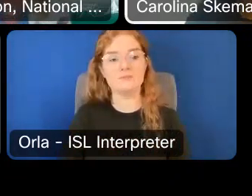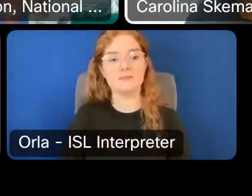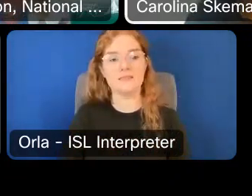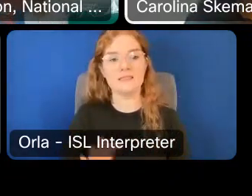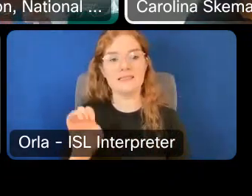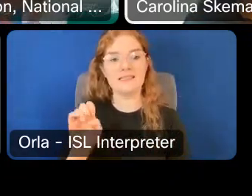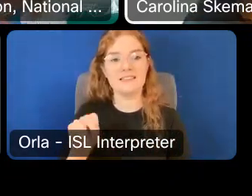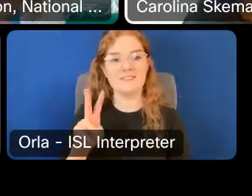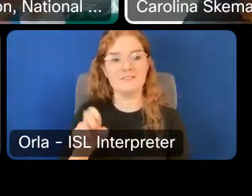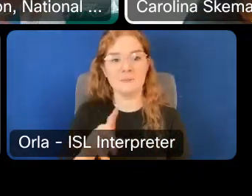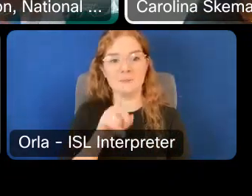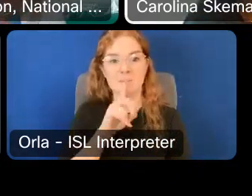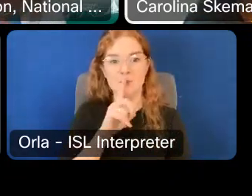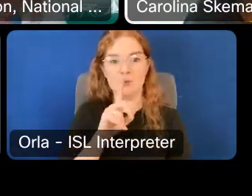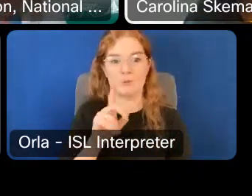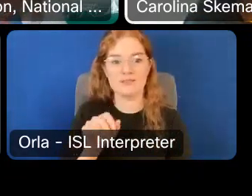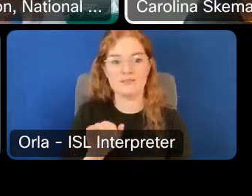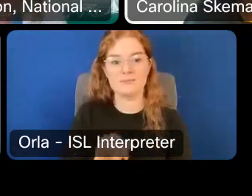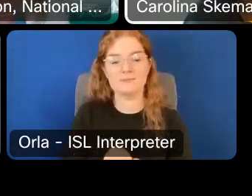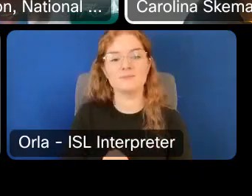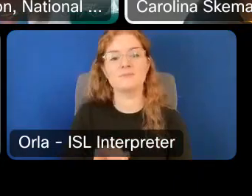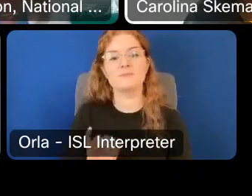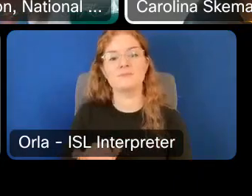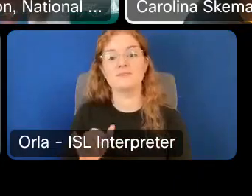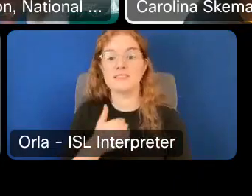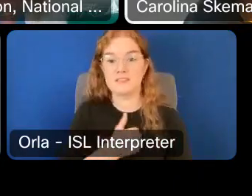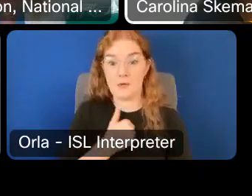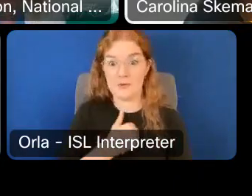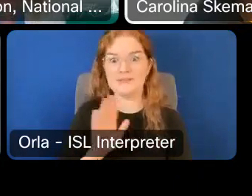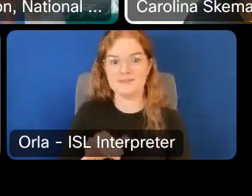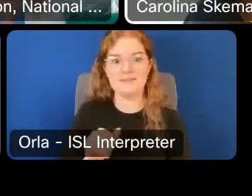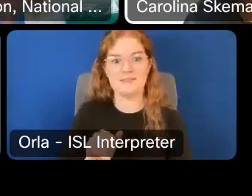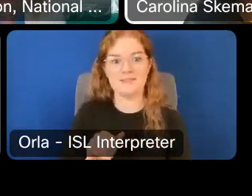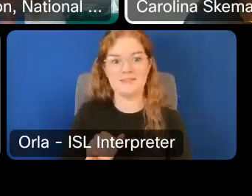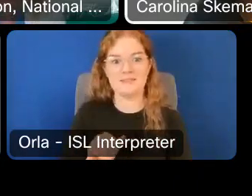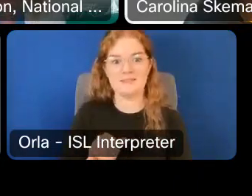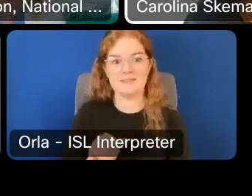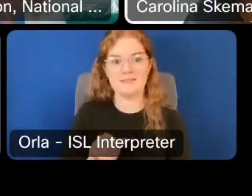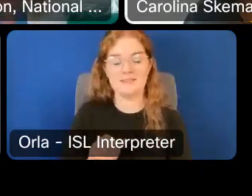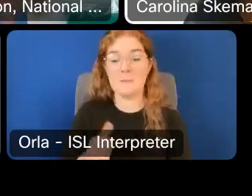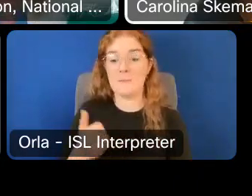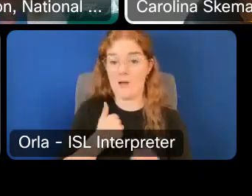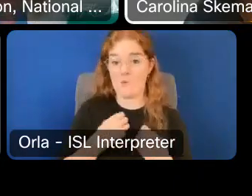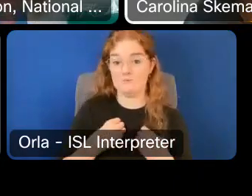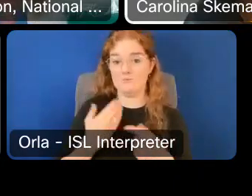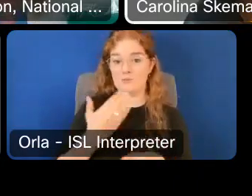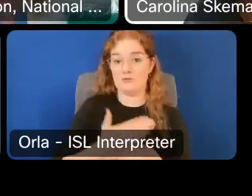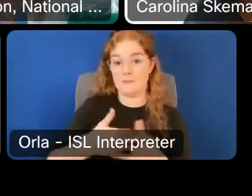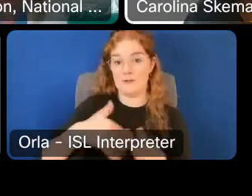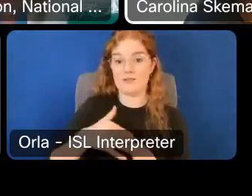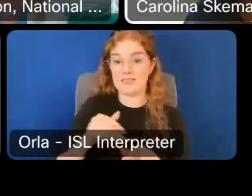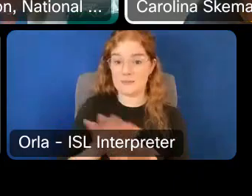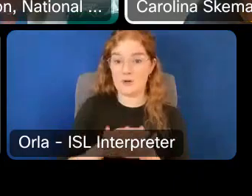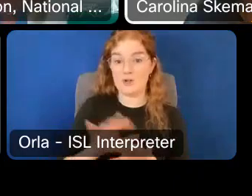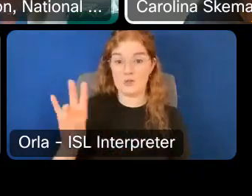I think you might be on mute, Eve. I'm sorry. Sorry. My own career background would be similar. Like, so QI was I